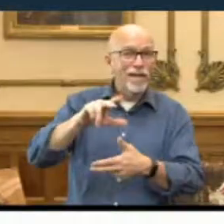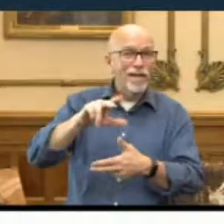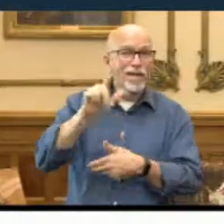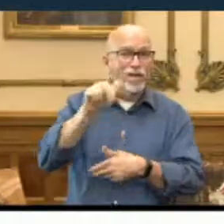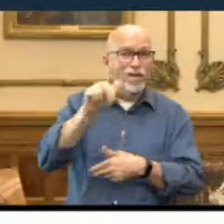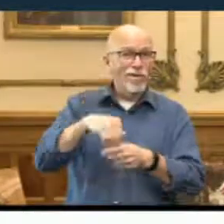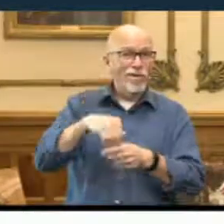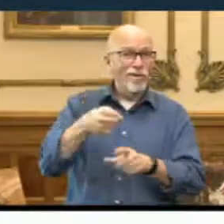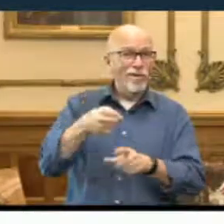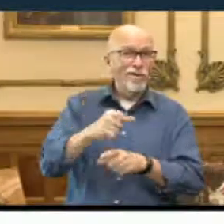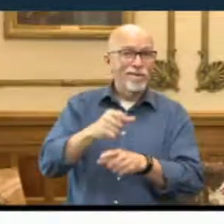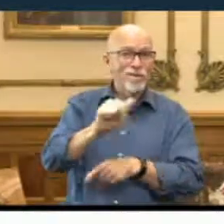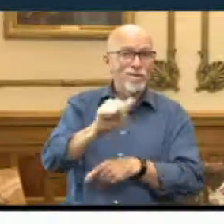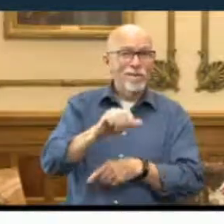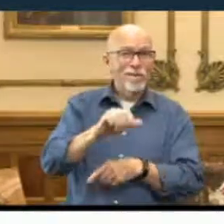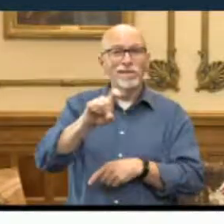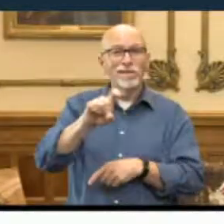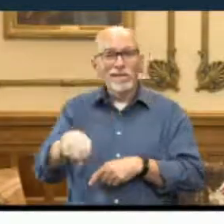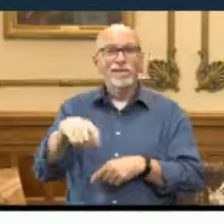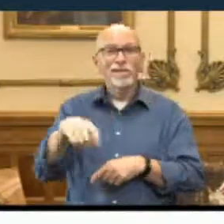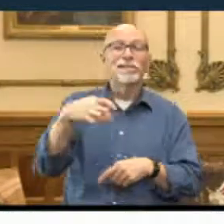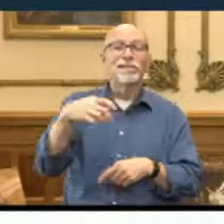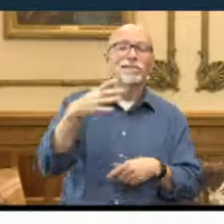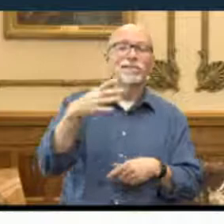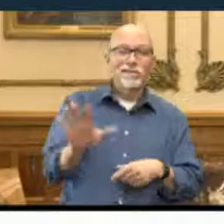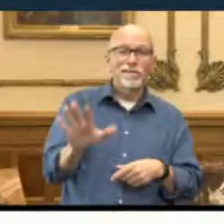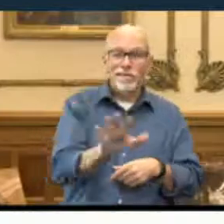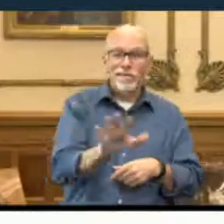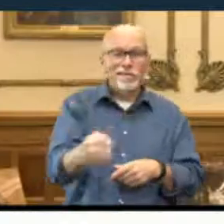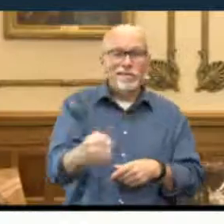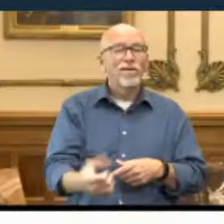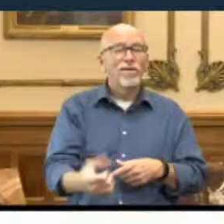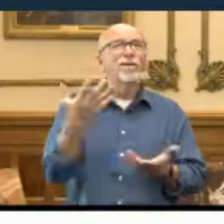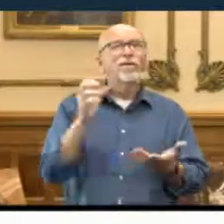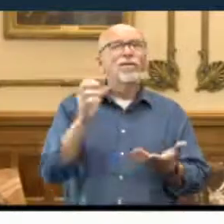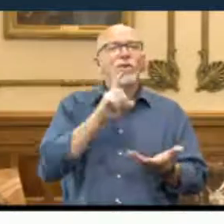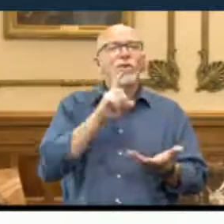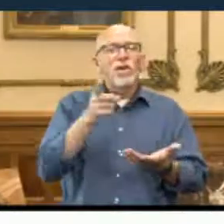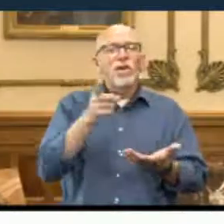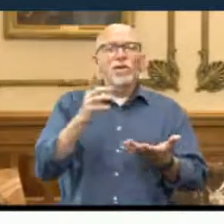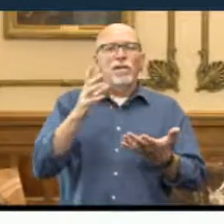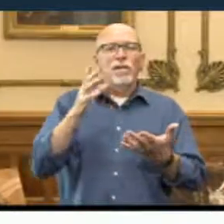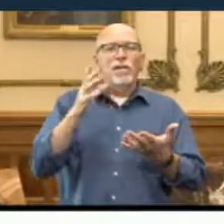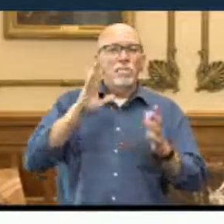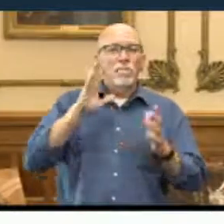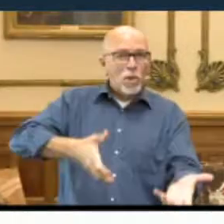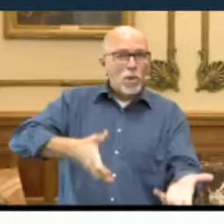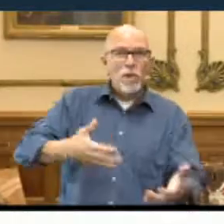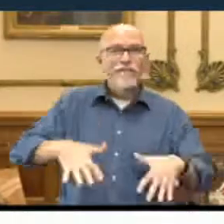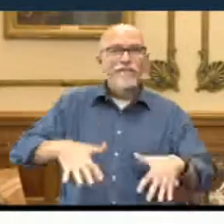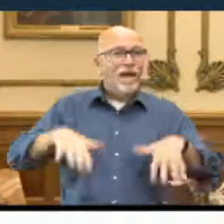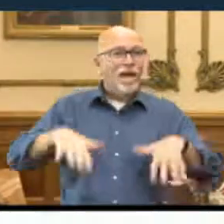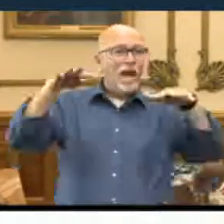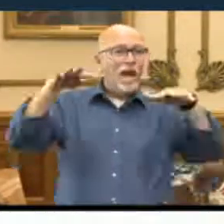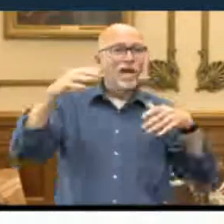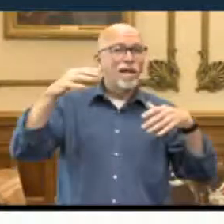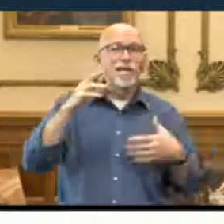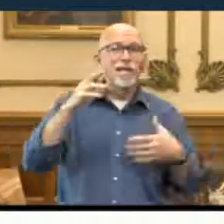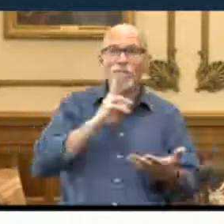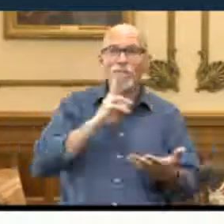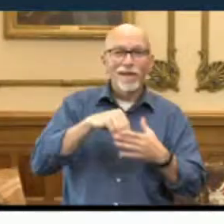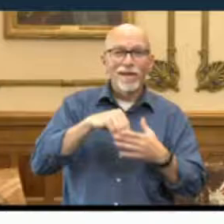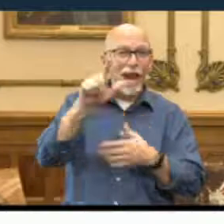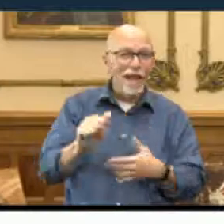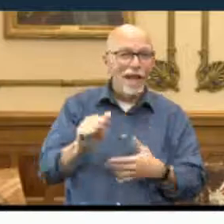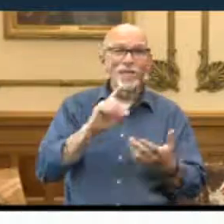in Louisiana and in Texas. And so obviously with the rainfall and the flooding down in Alabama,